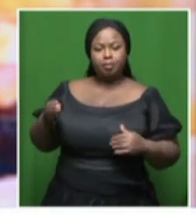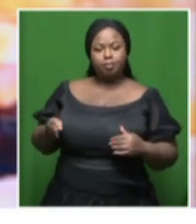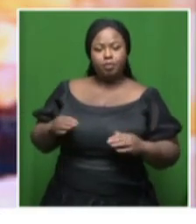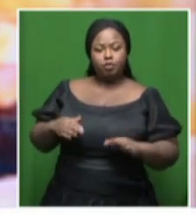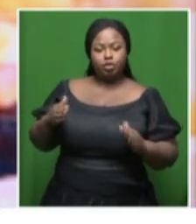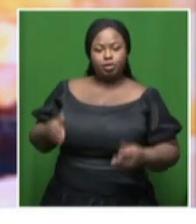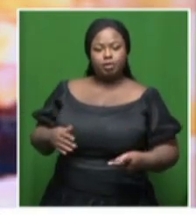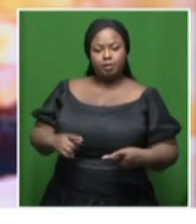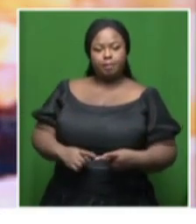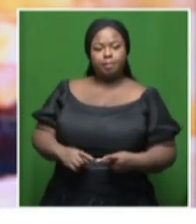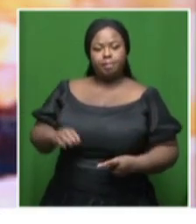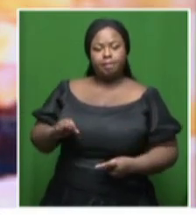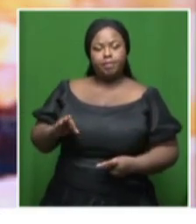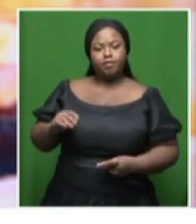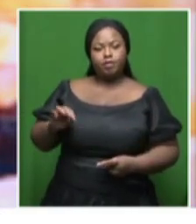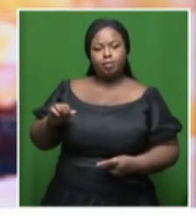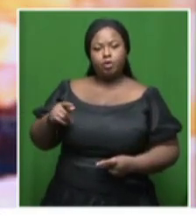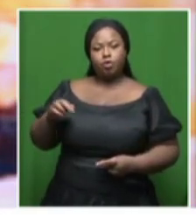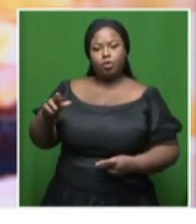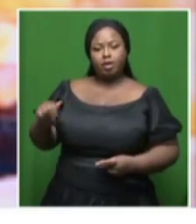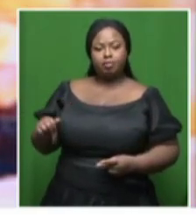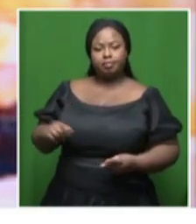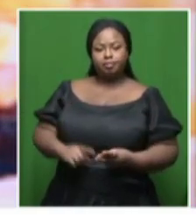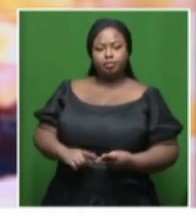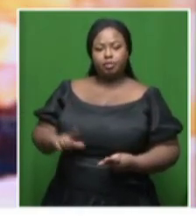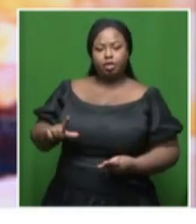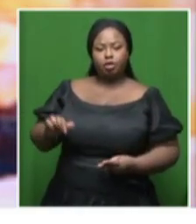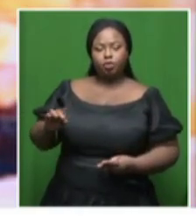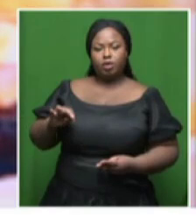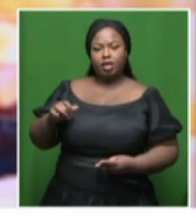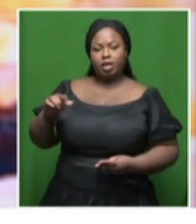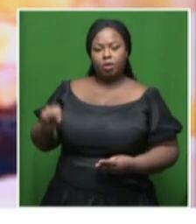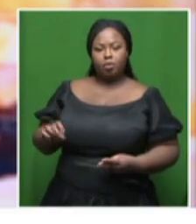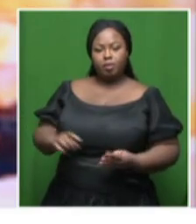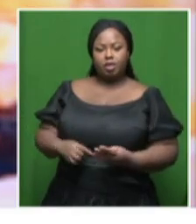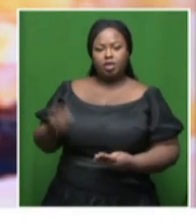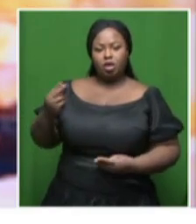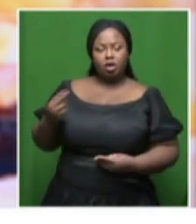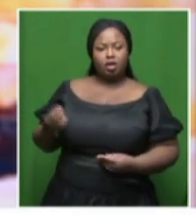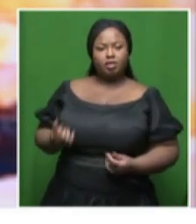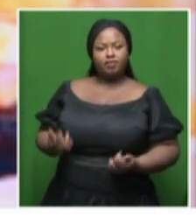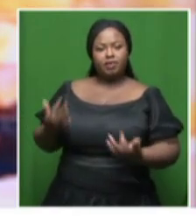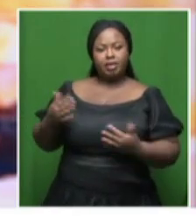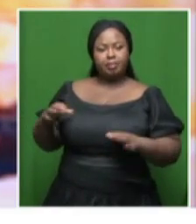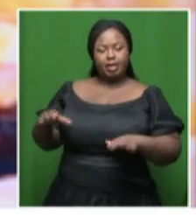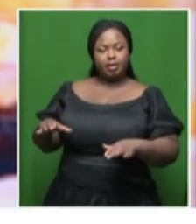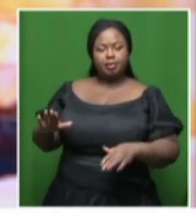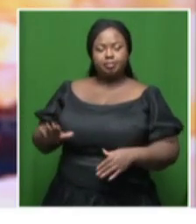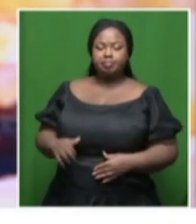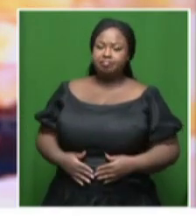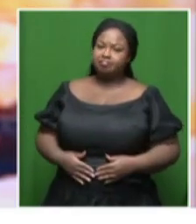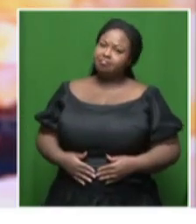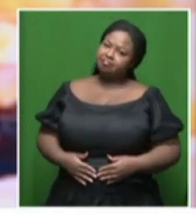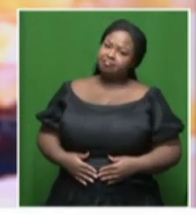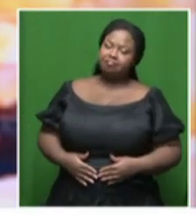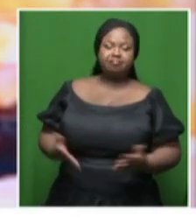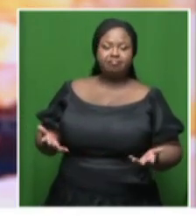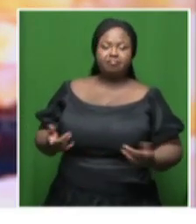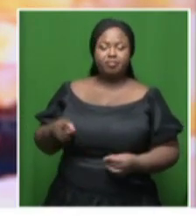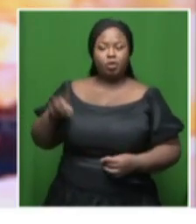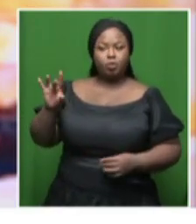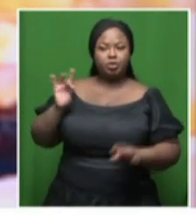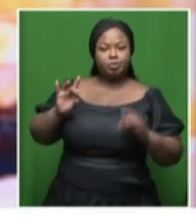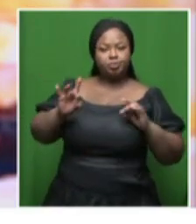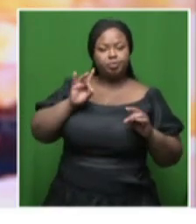stage. We've got Femi Koya, we've got Lungelo Moyo and Ice and Fire Band. So the way that we chose